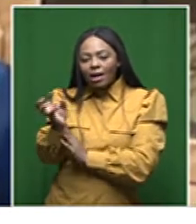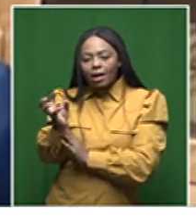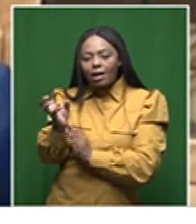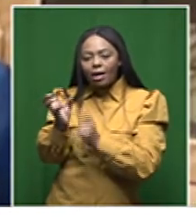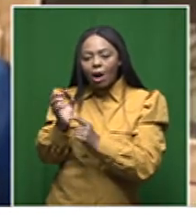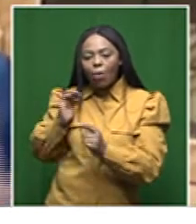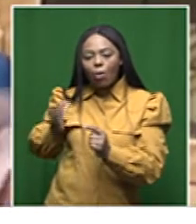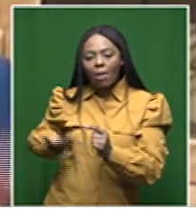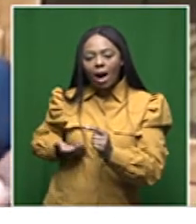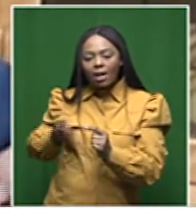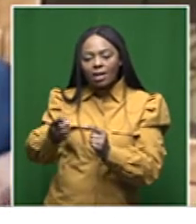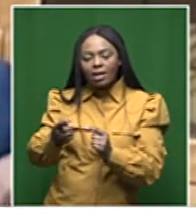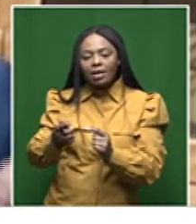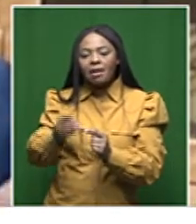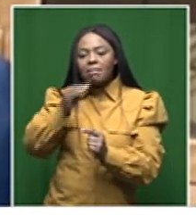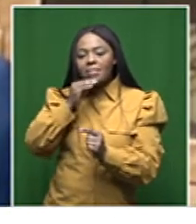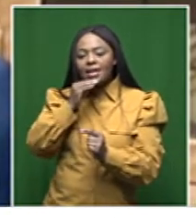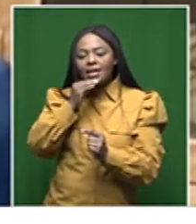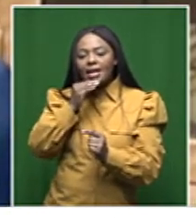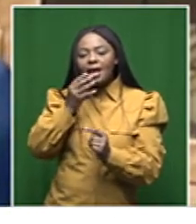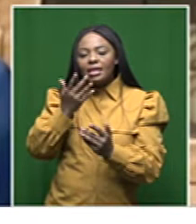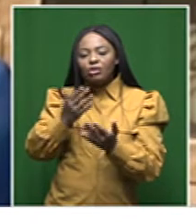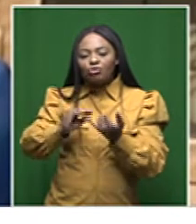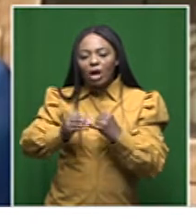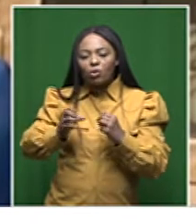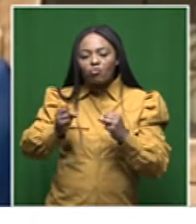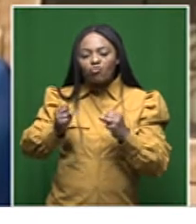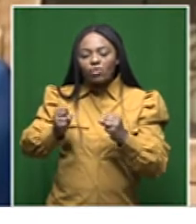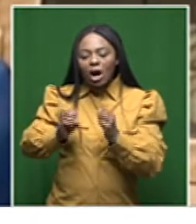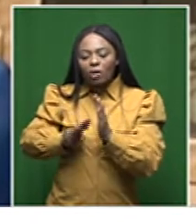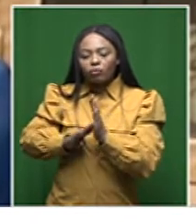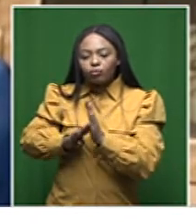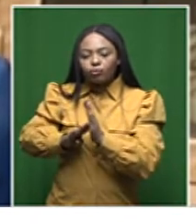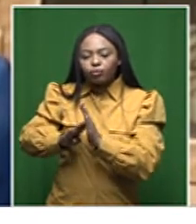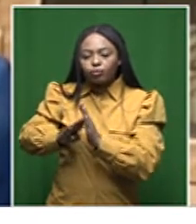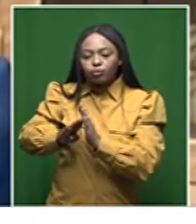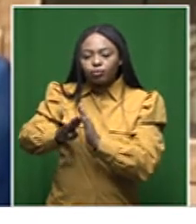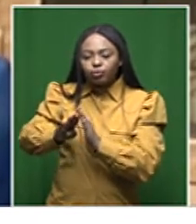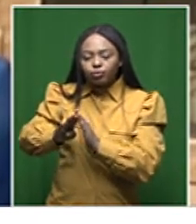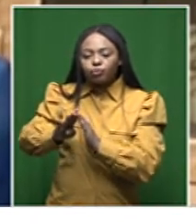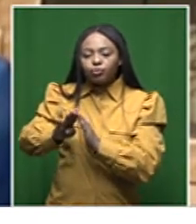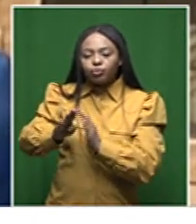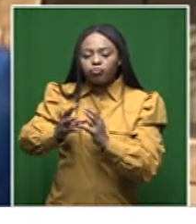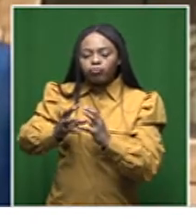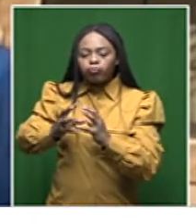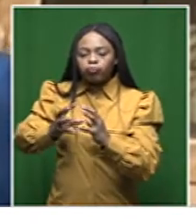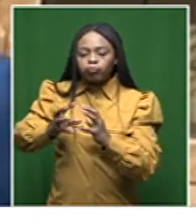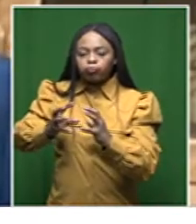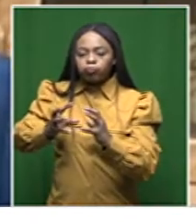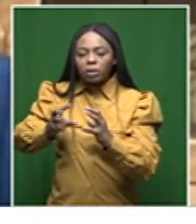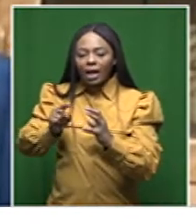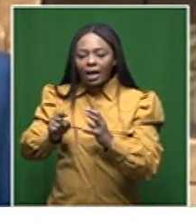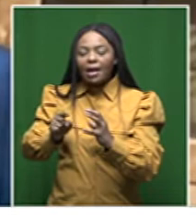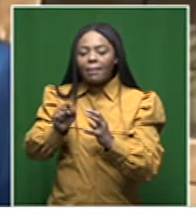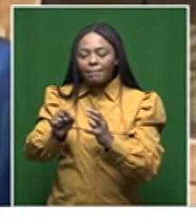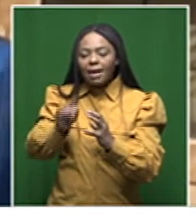are most fertile. We call that fertile window, and try around that period. It's a simple guidance that the people can try. And for how long can they